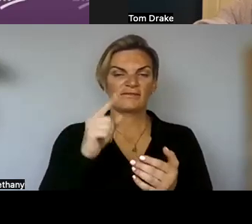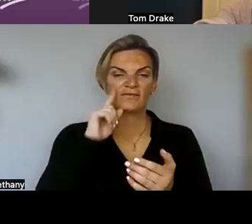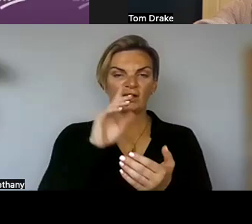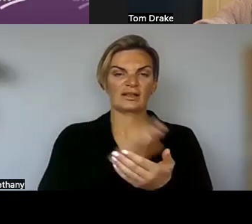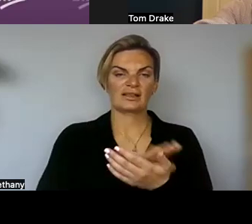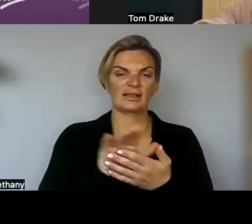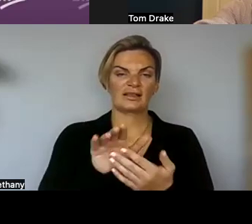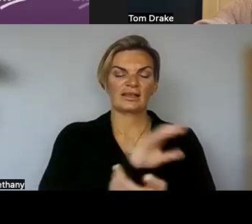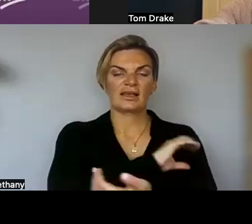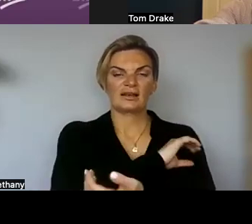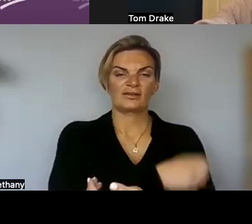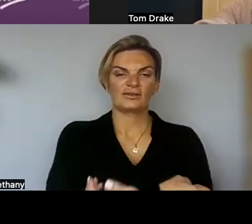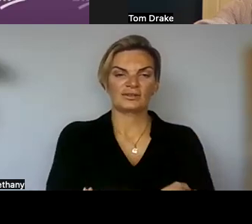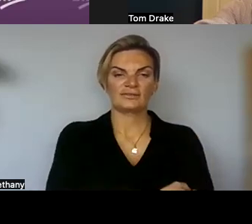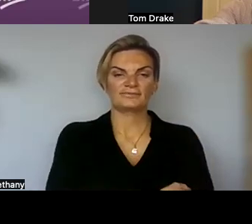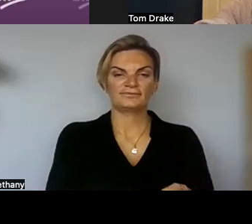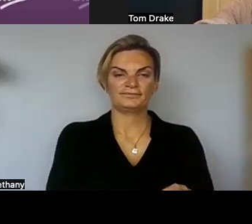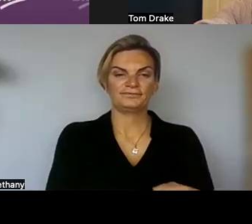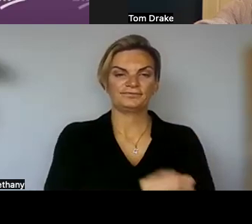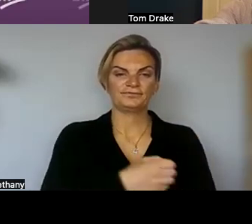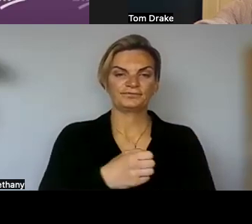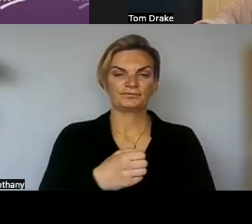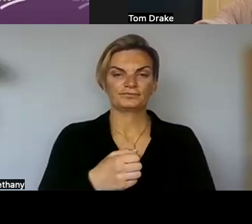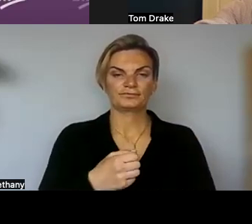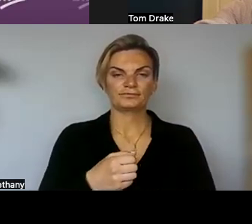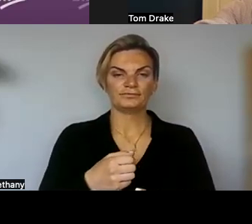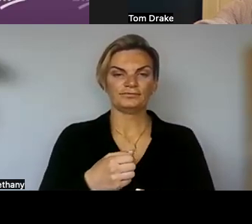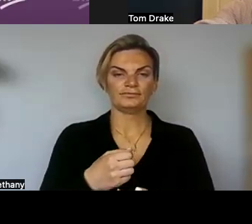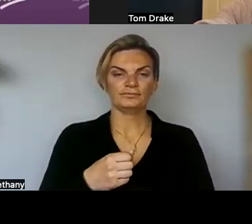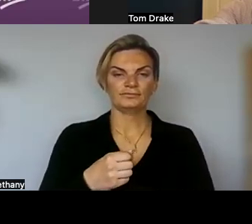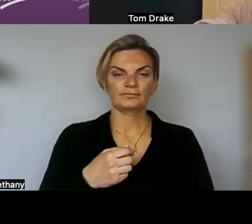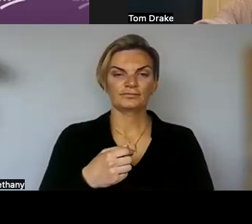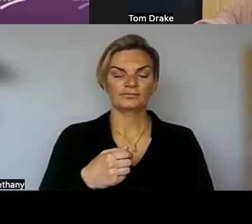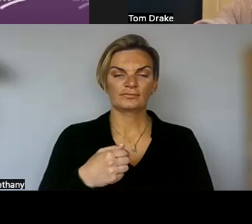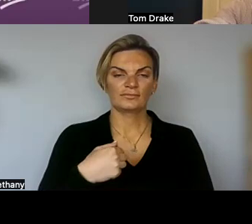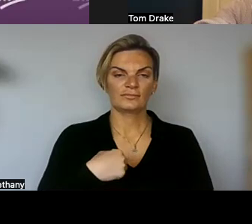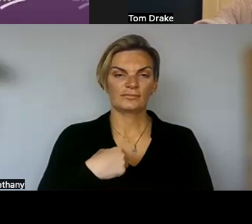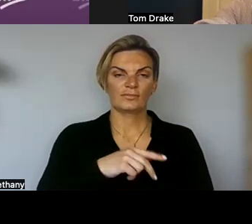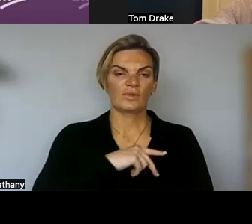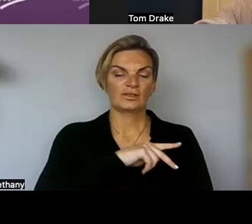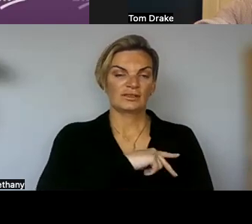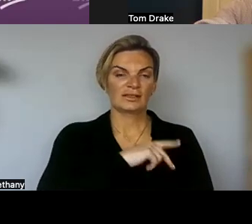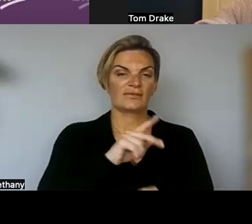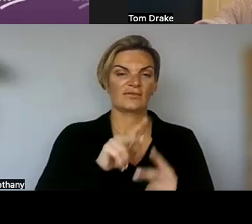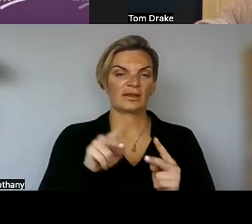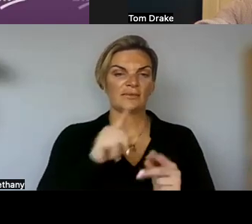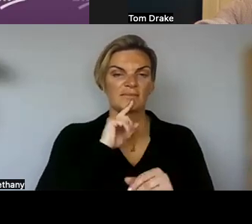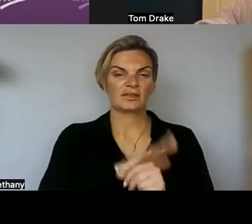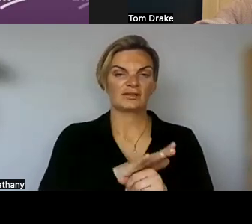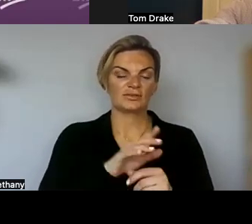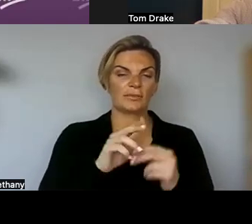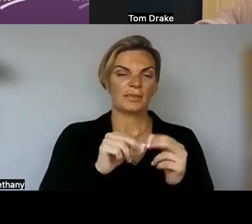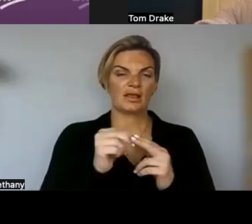community. Um, I am personally very committed to building our tax